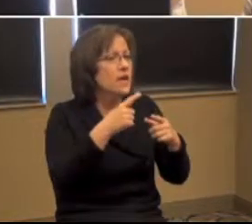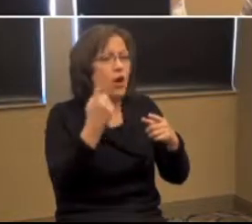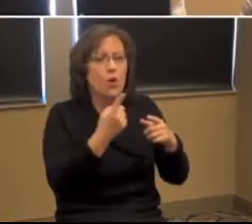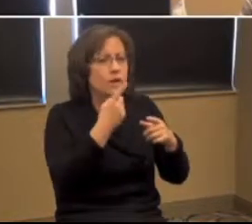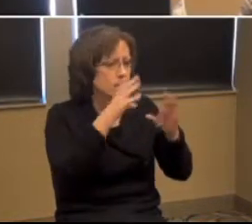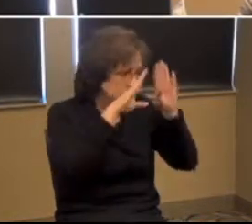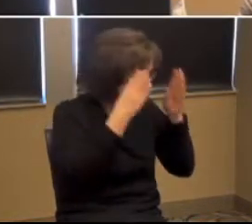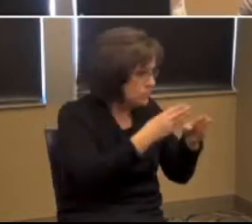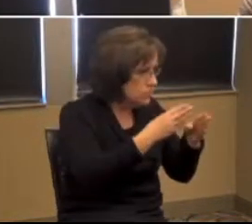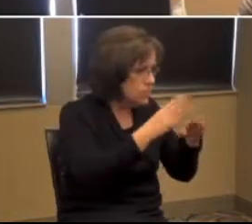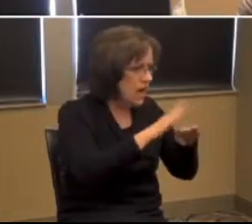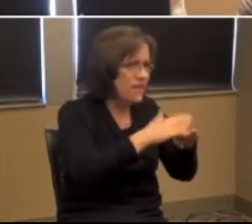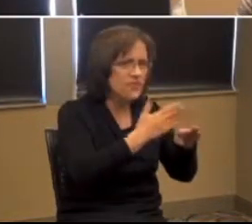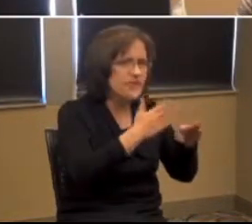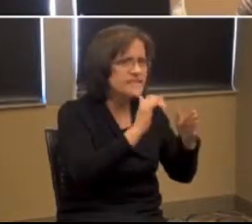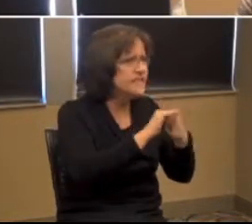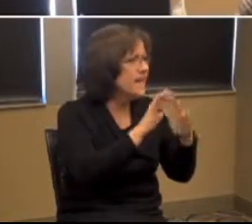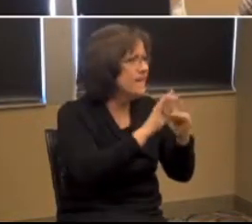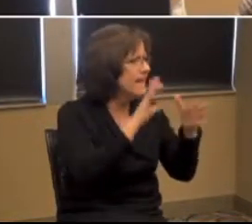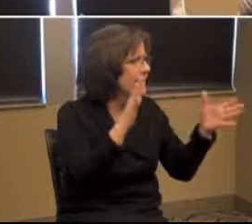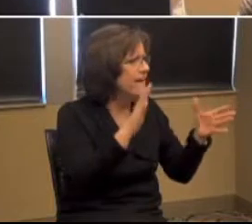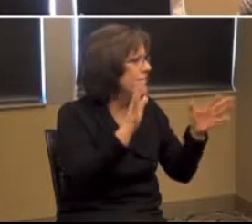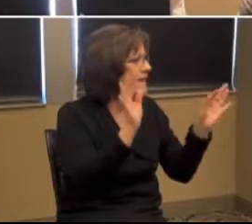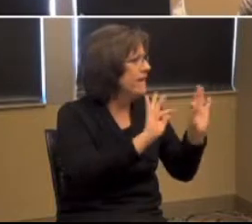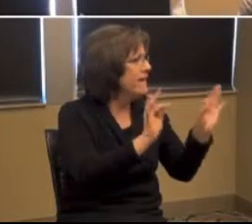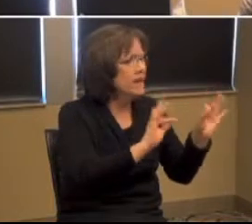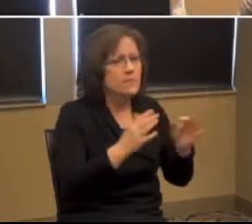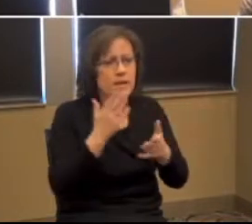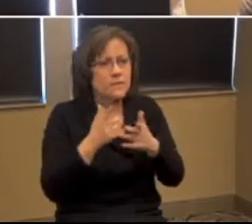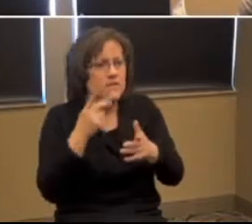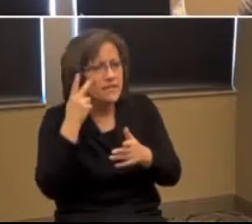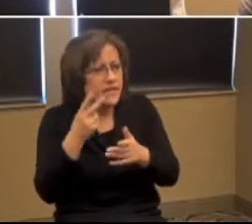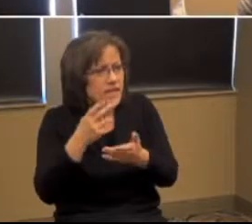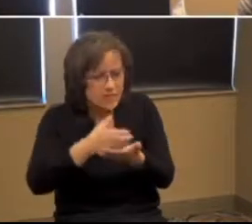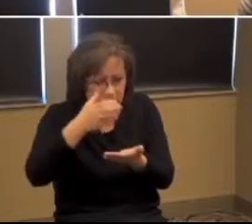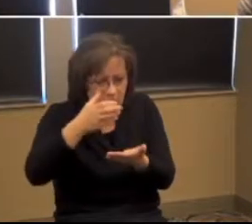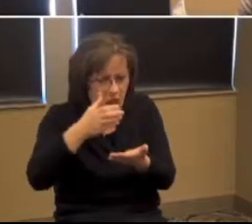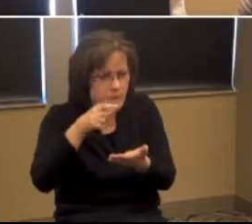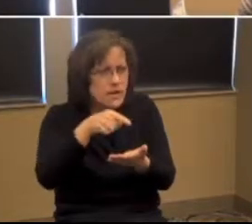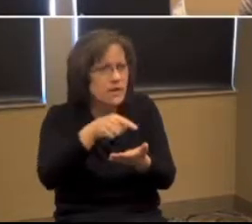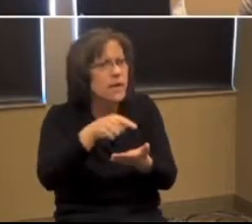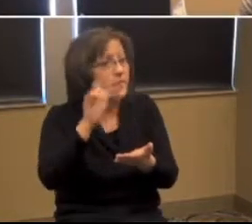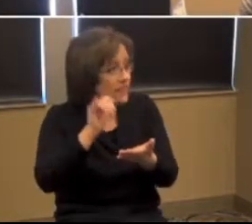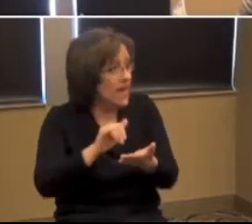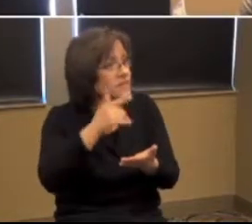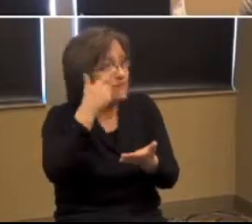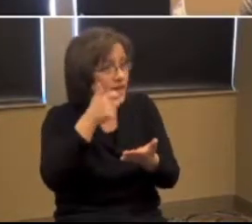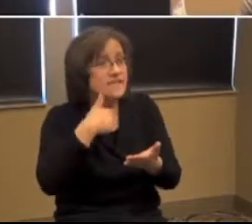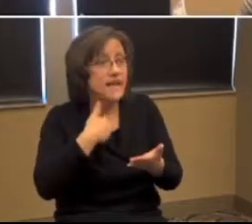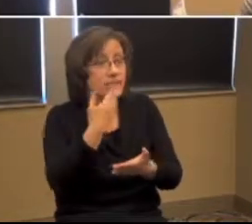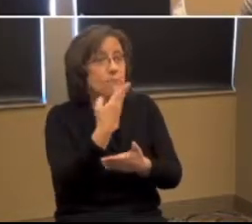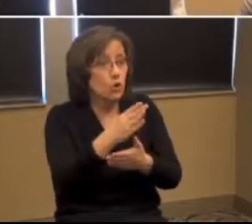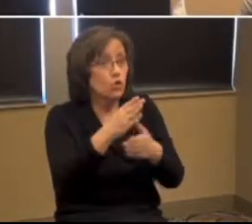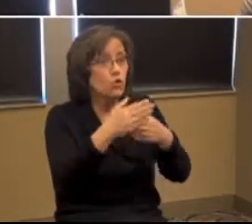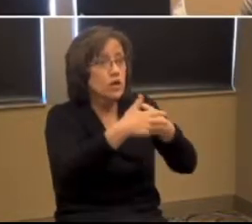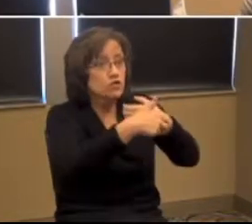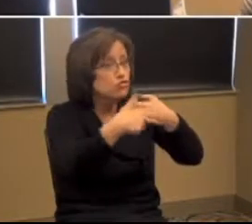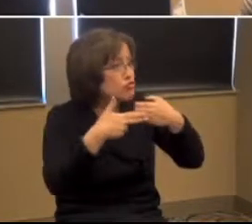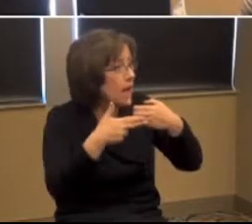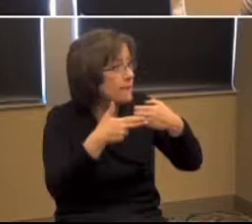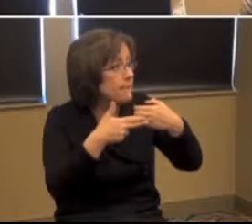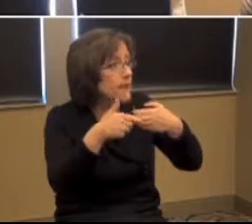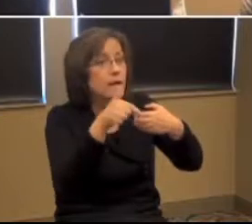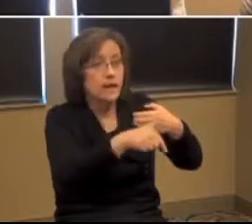things. So they may think that a cup is defined by the blue stripe around it, not the actual fact that it holds a